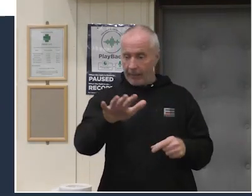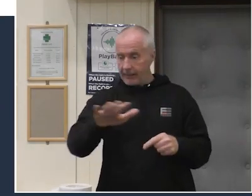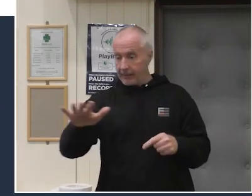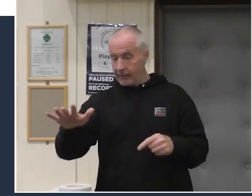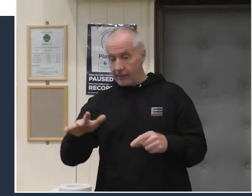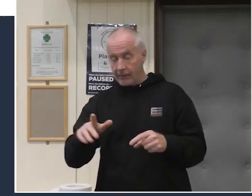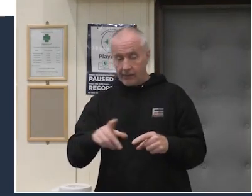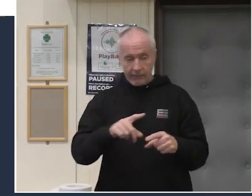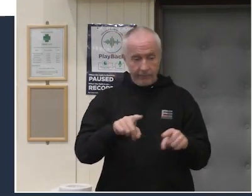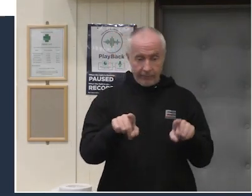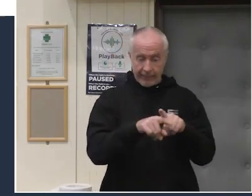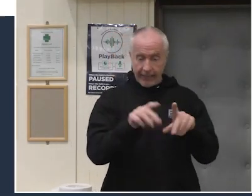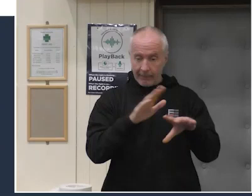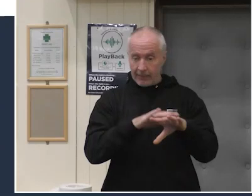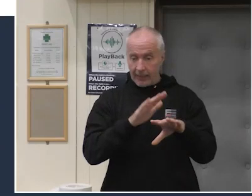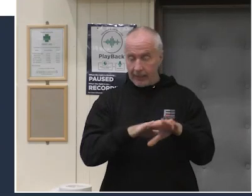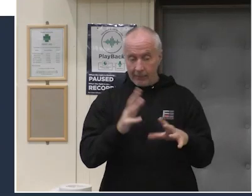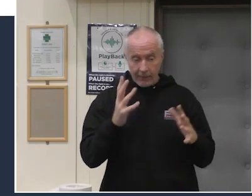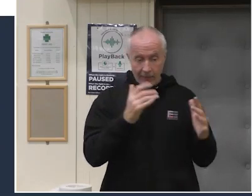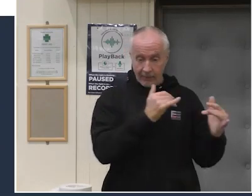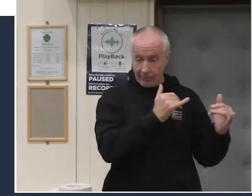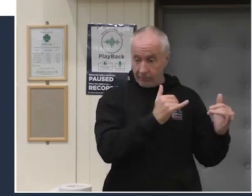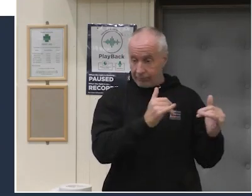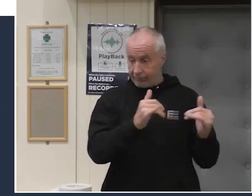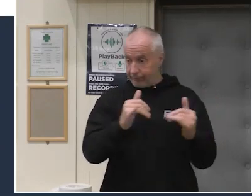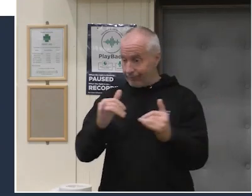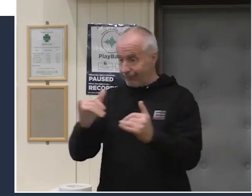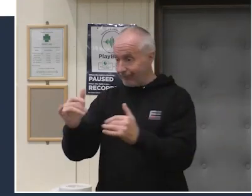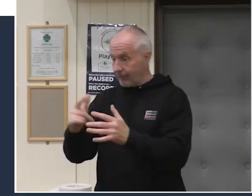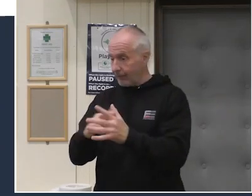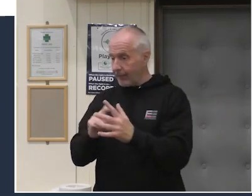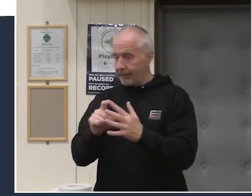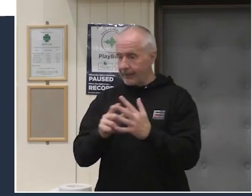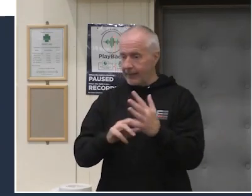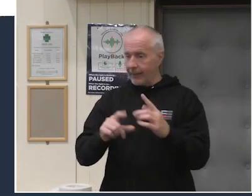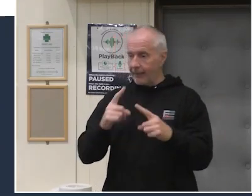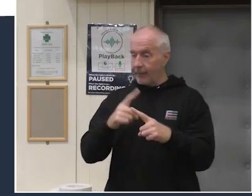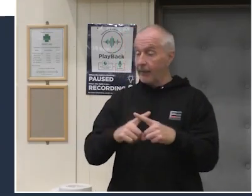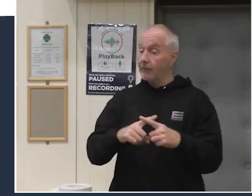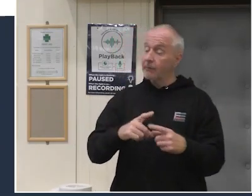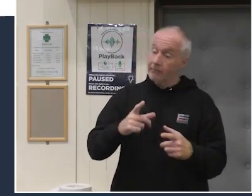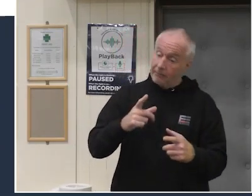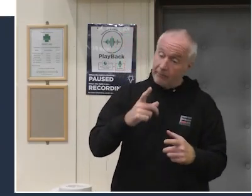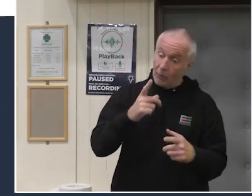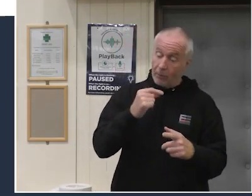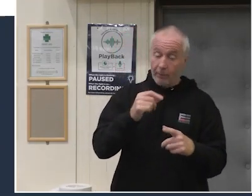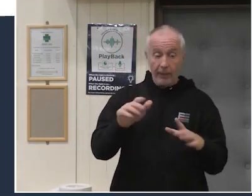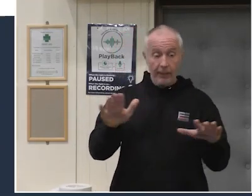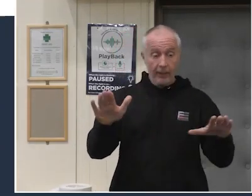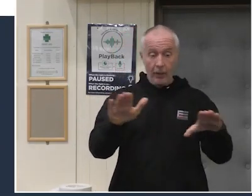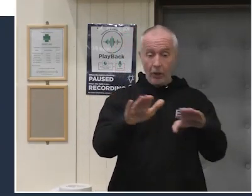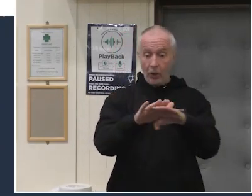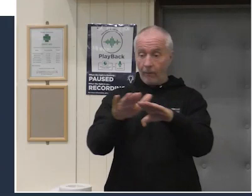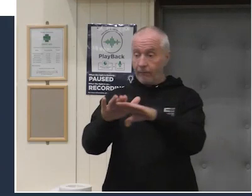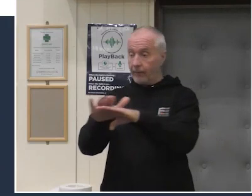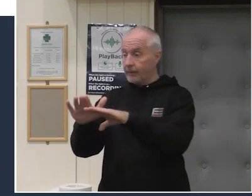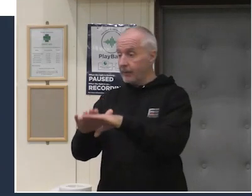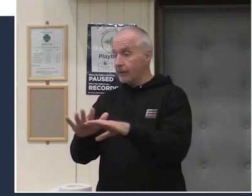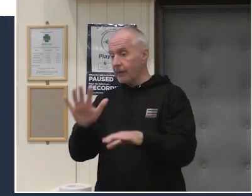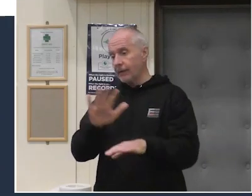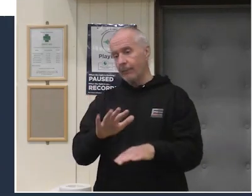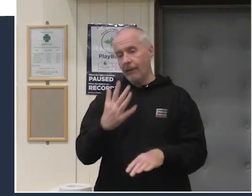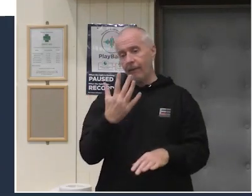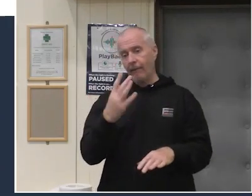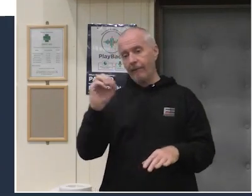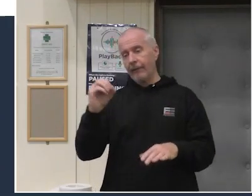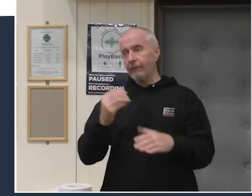predicted scan range of ADMX could be covered in about 50